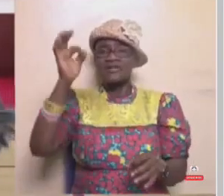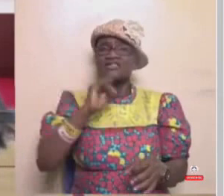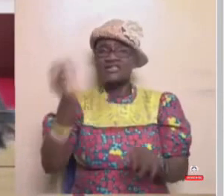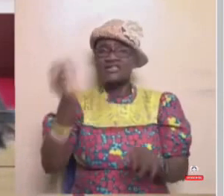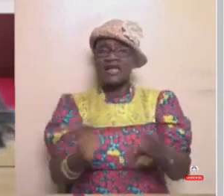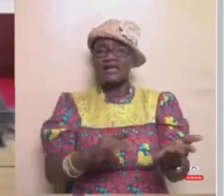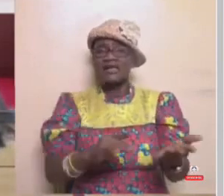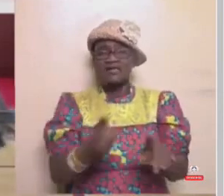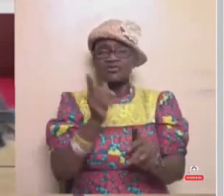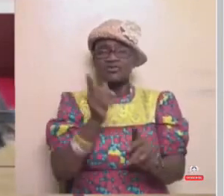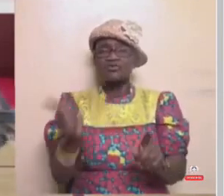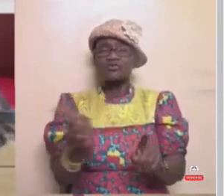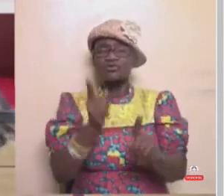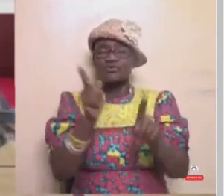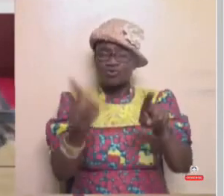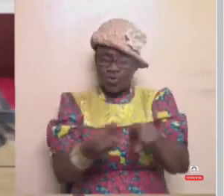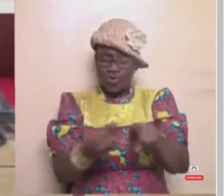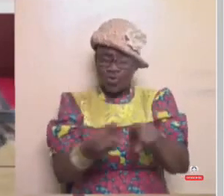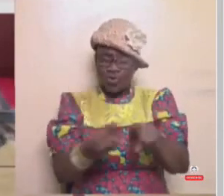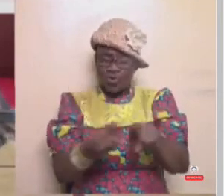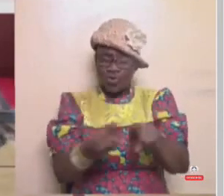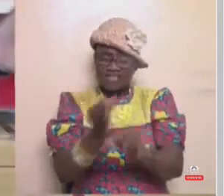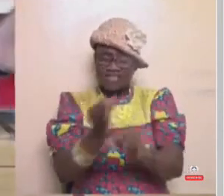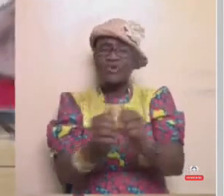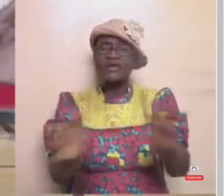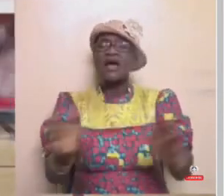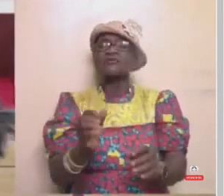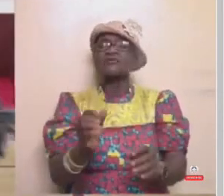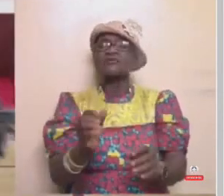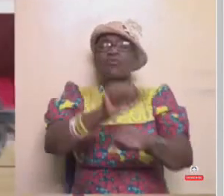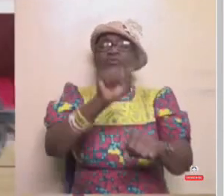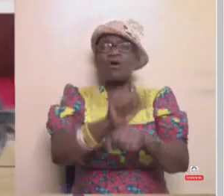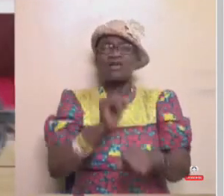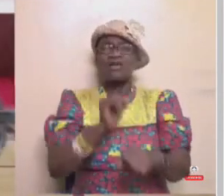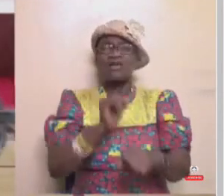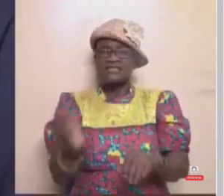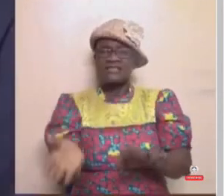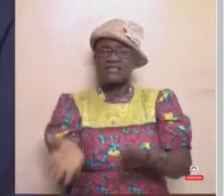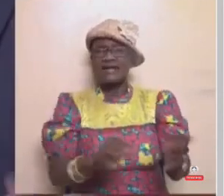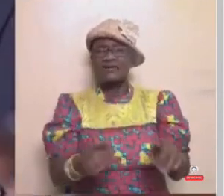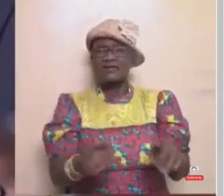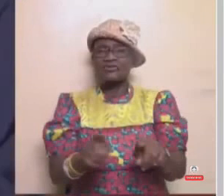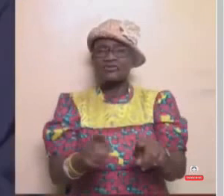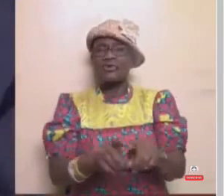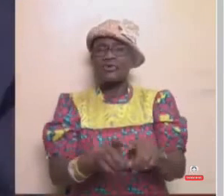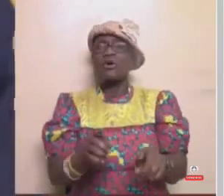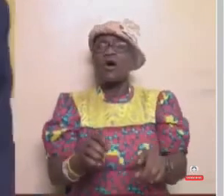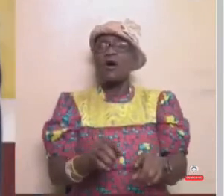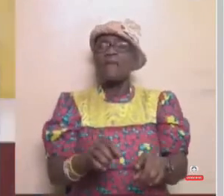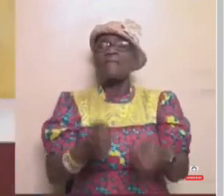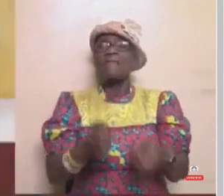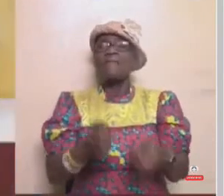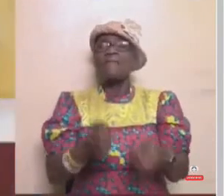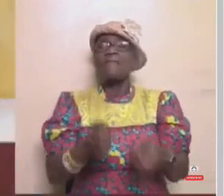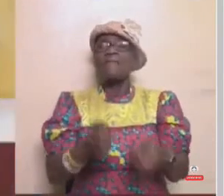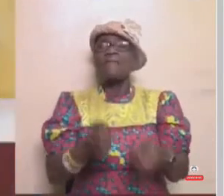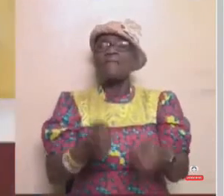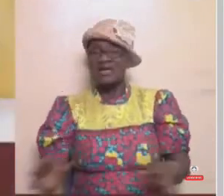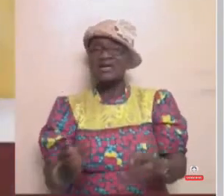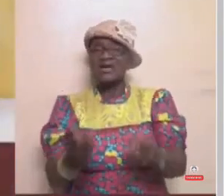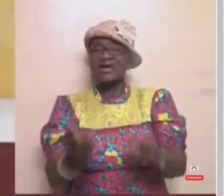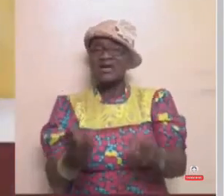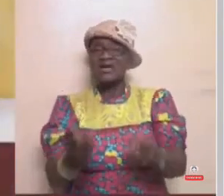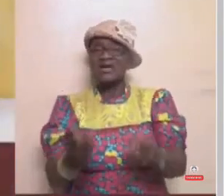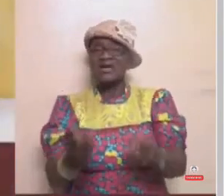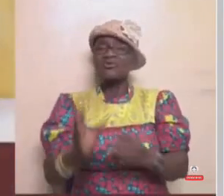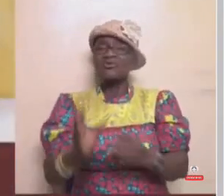work is dead also. There are so many children of God today. They want God to prepare the food,